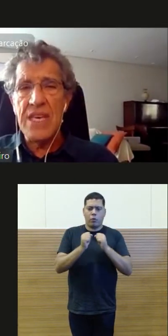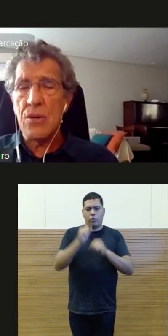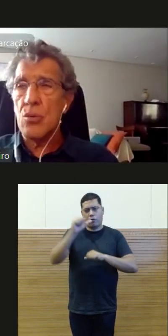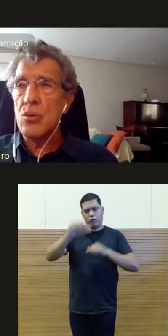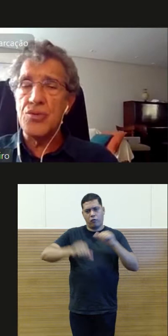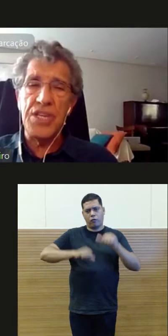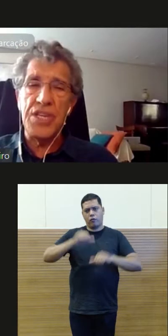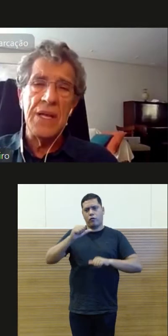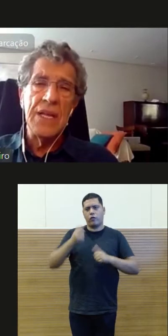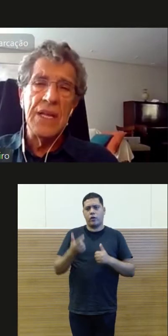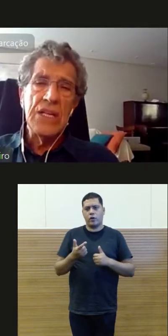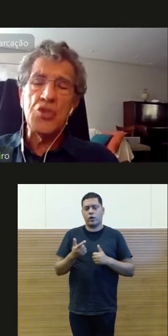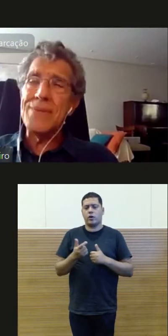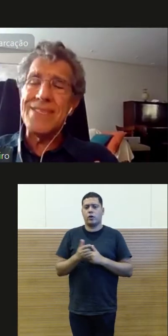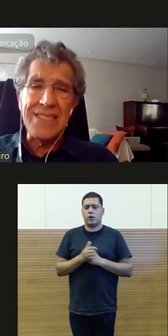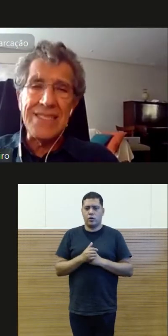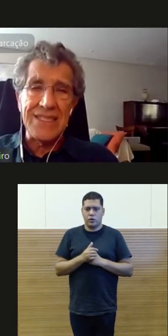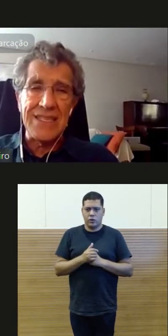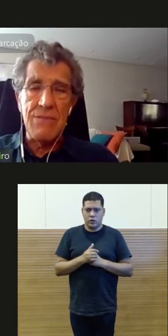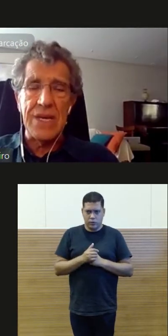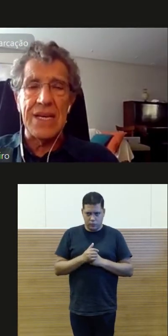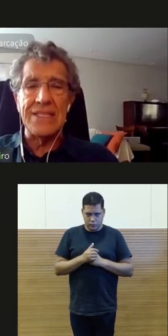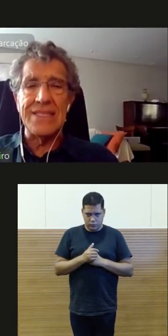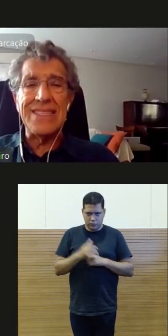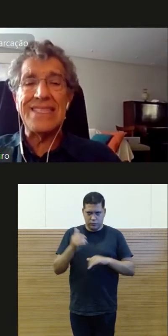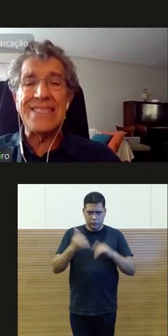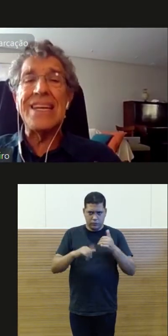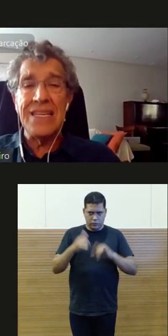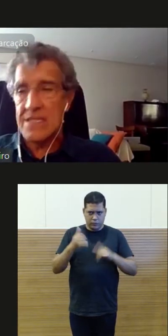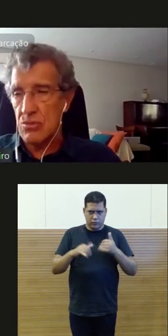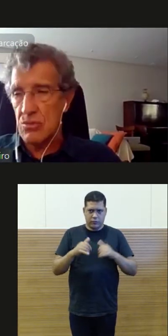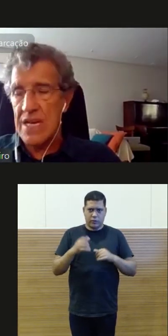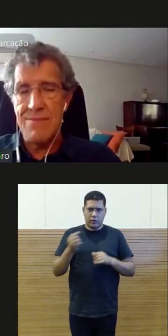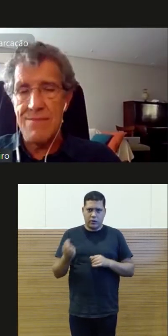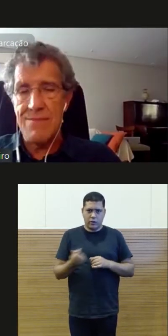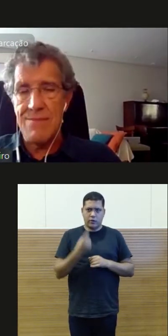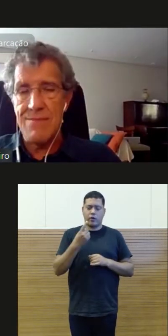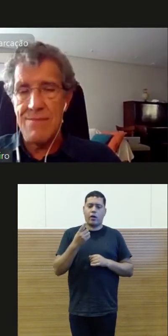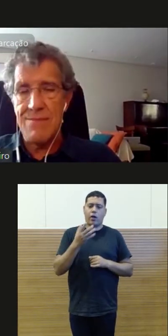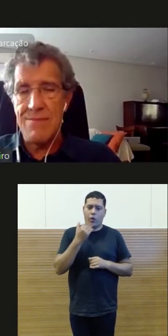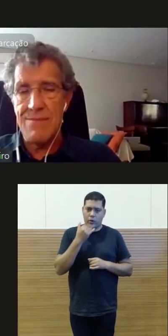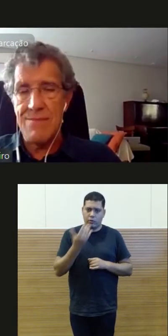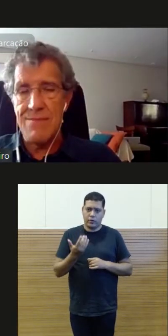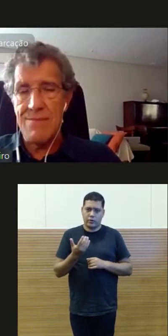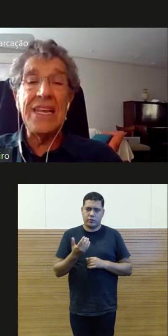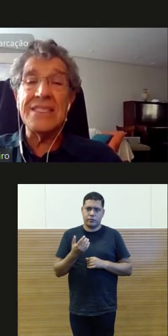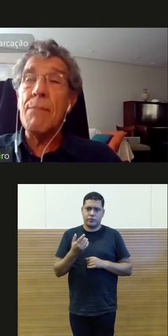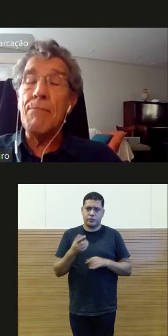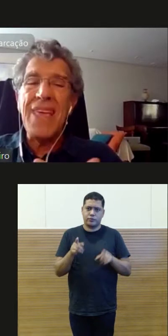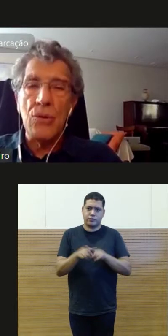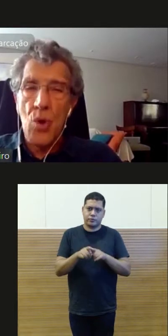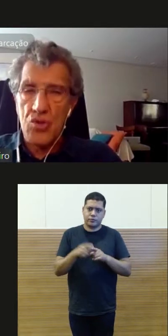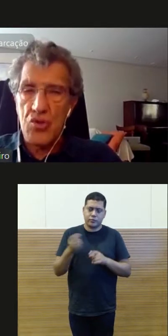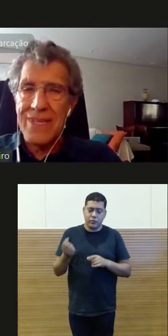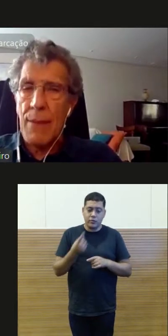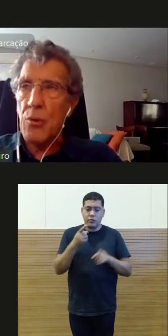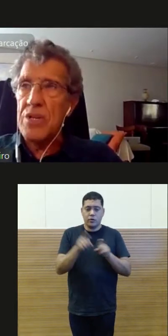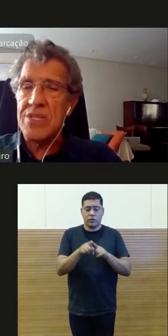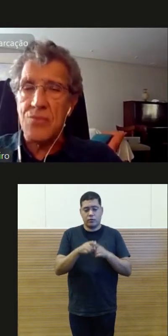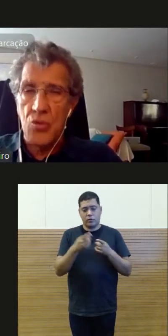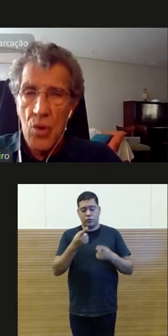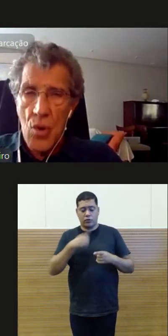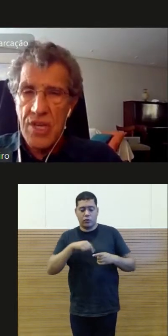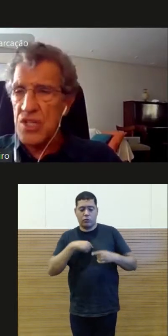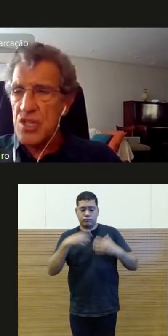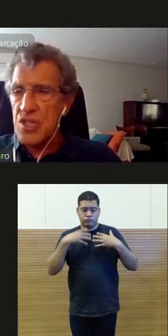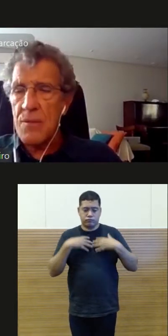processing, they may become vehicles of chemical substances that are strange to the food, that